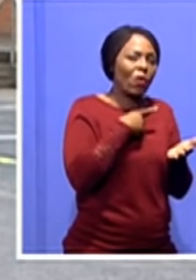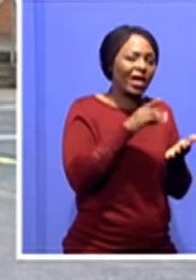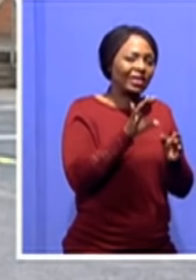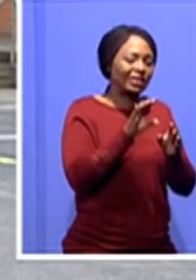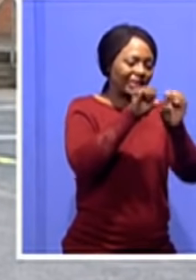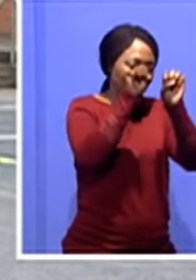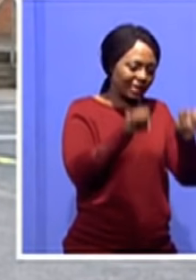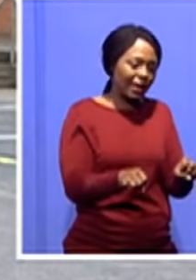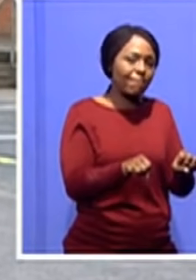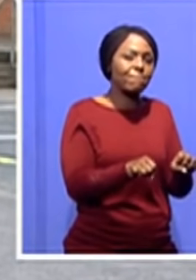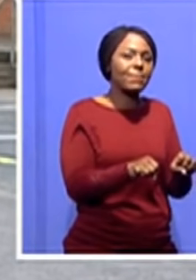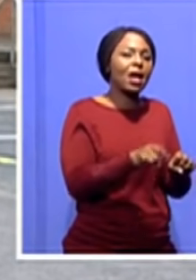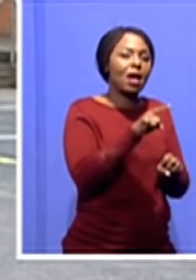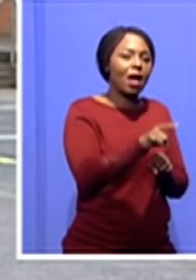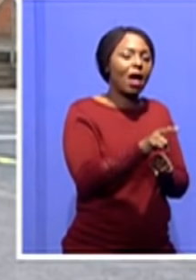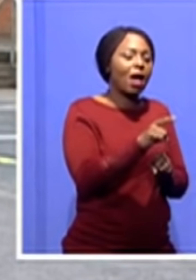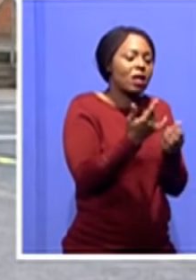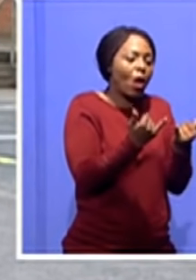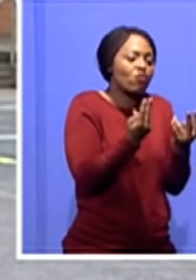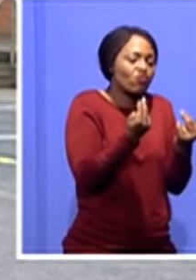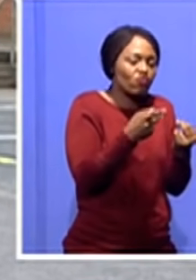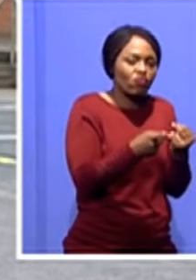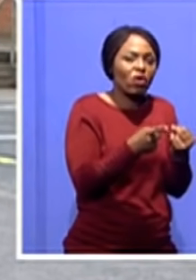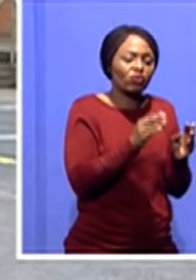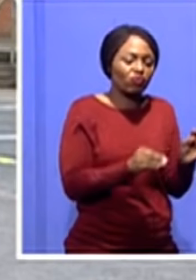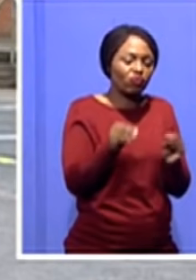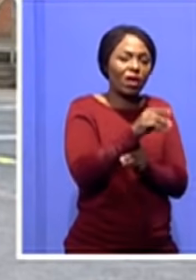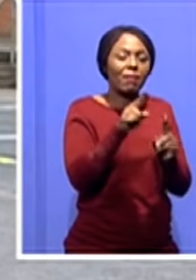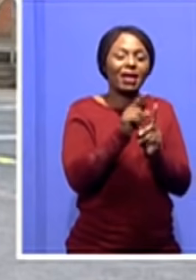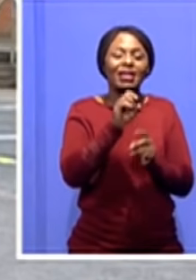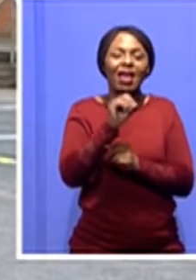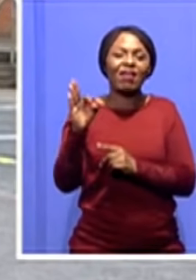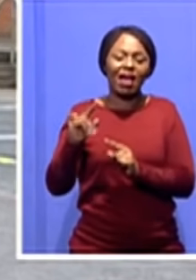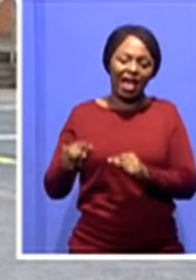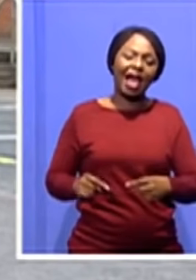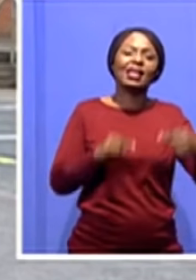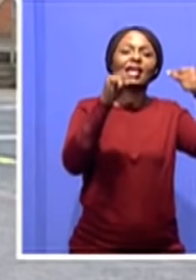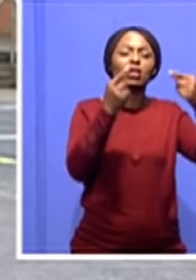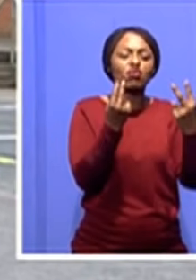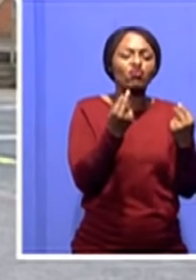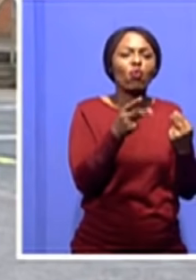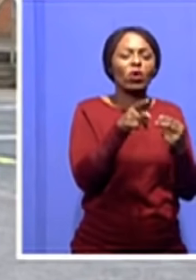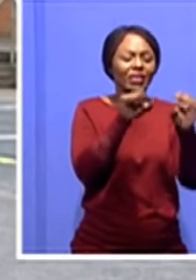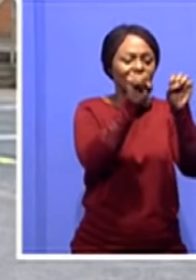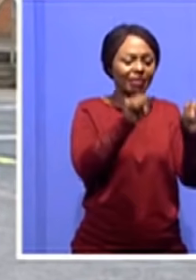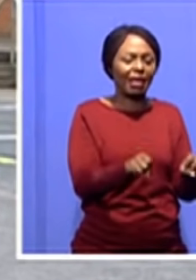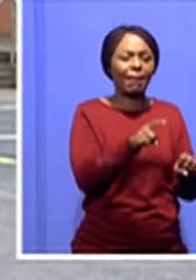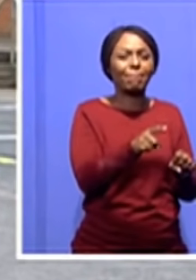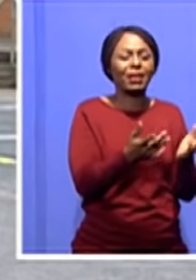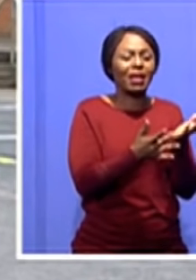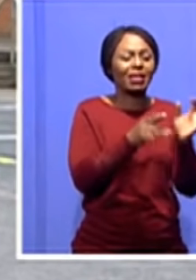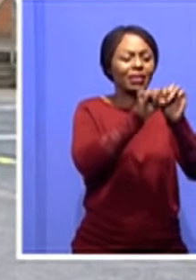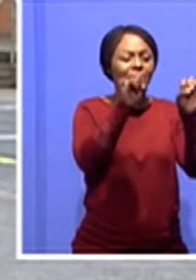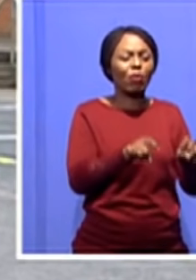the EFF is making allegations about these new devices sort of not working. But we will obviously try and engage